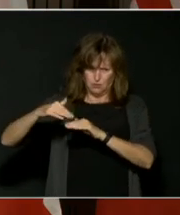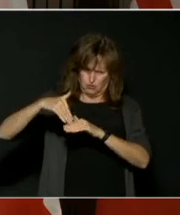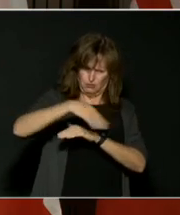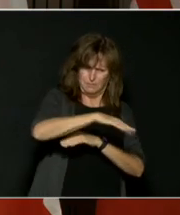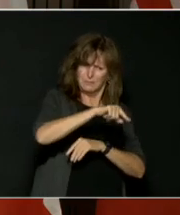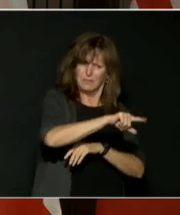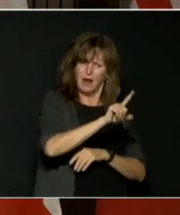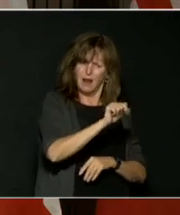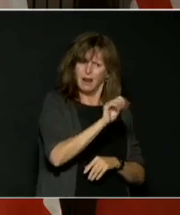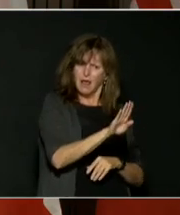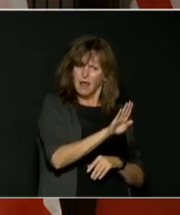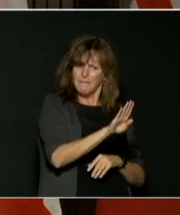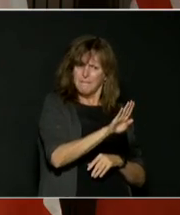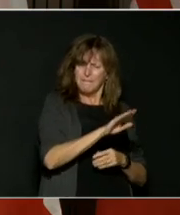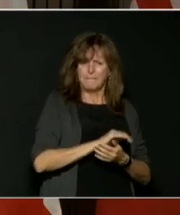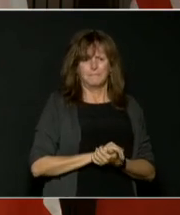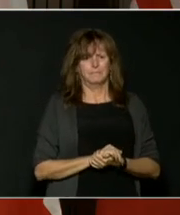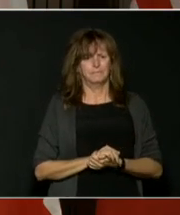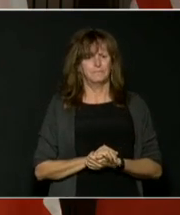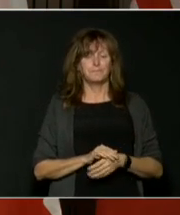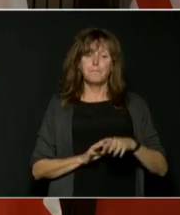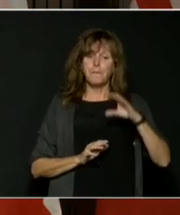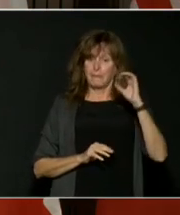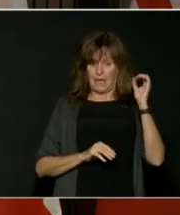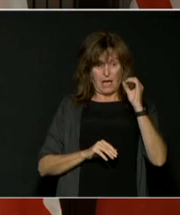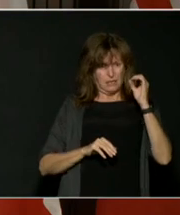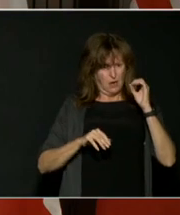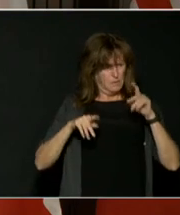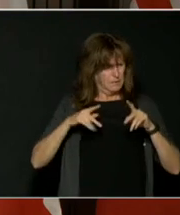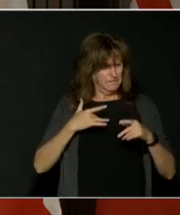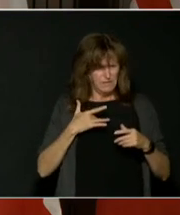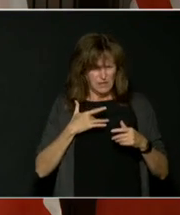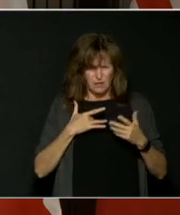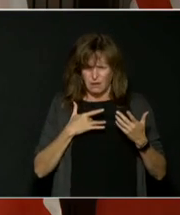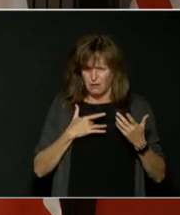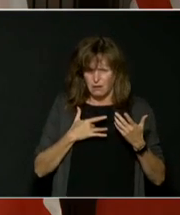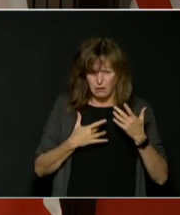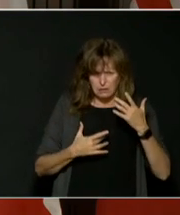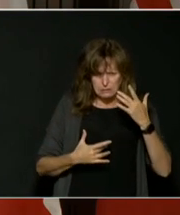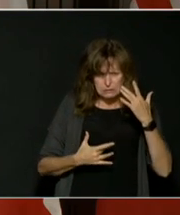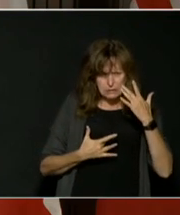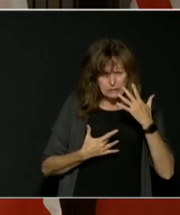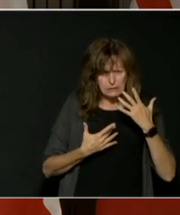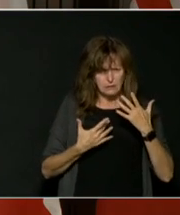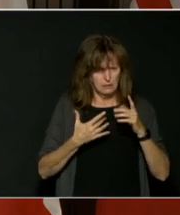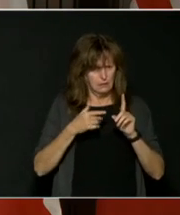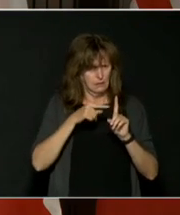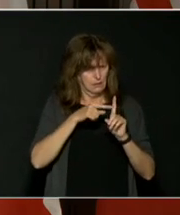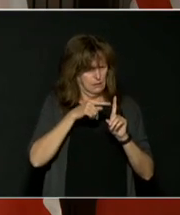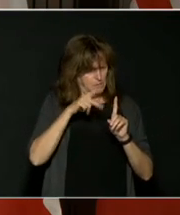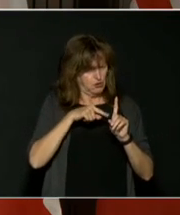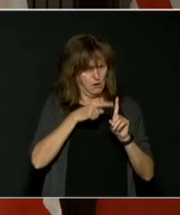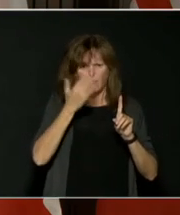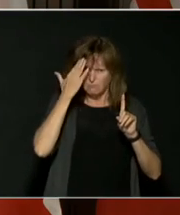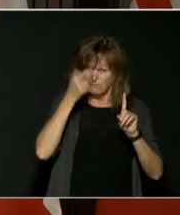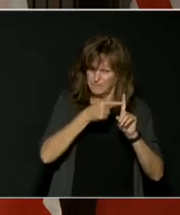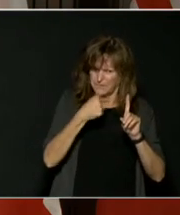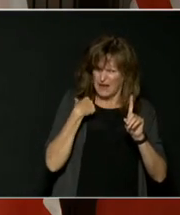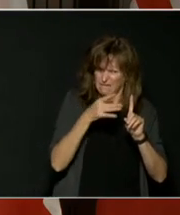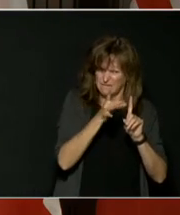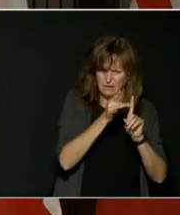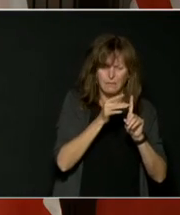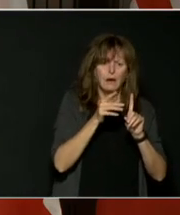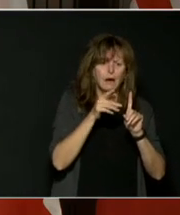Ontarians who have symptoms or are close contacts of confirmed positive cases or part of an